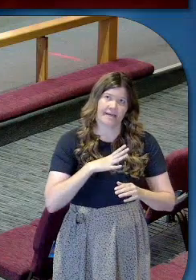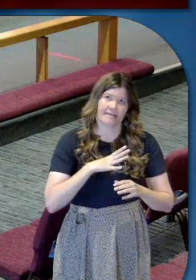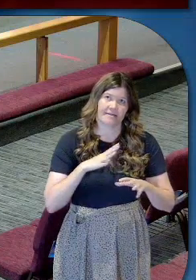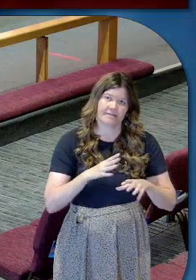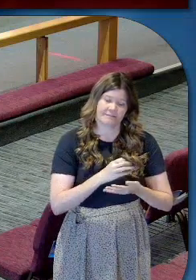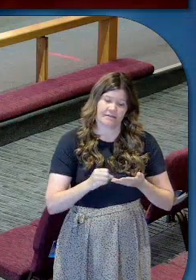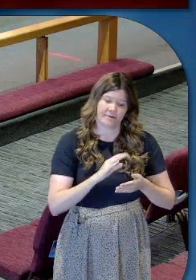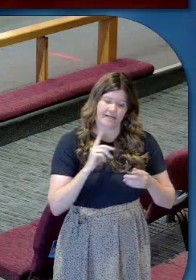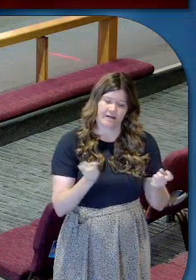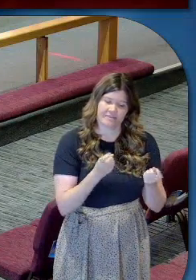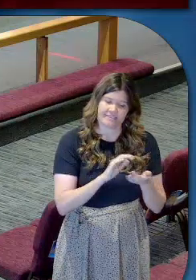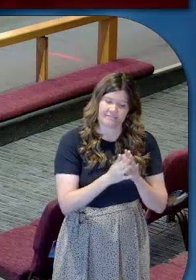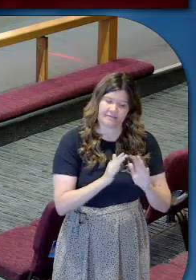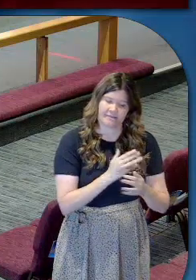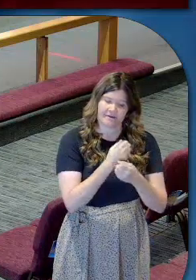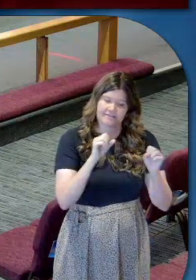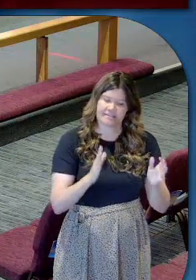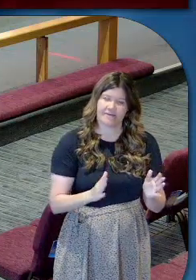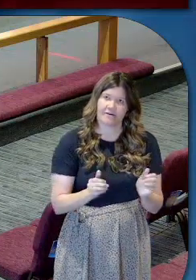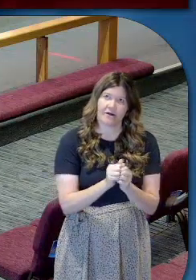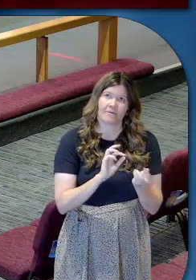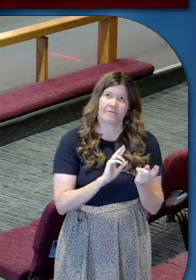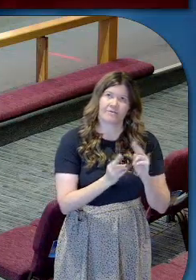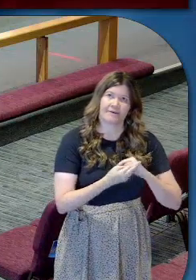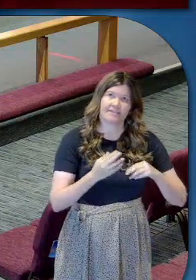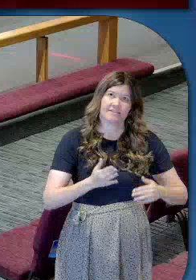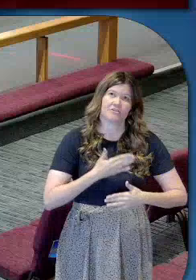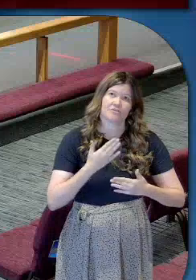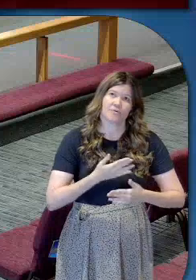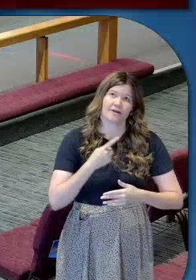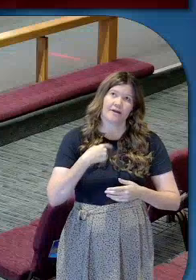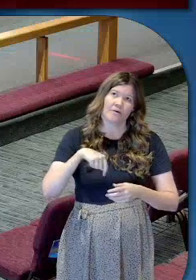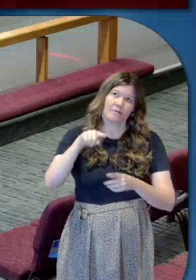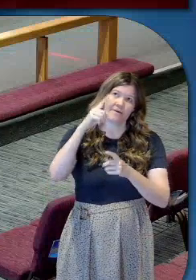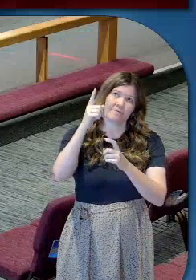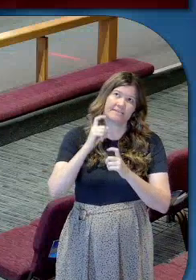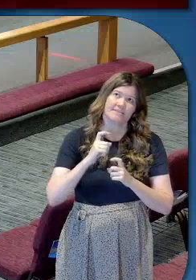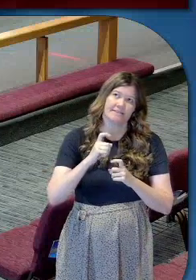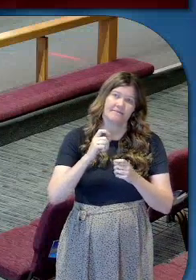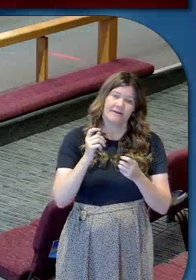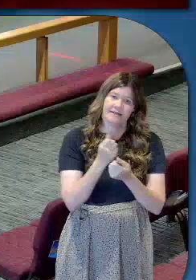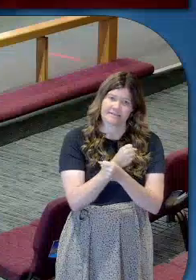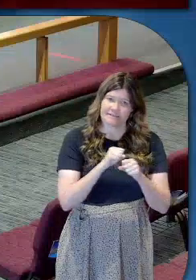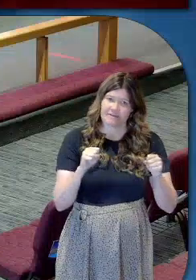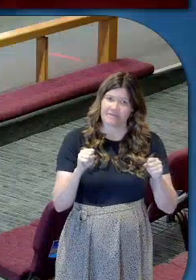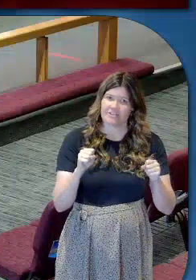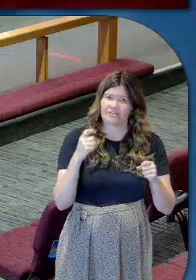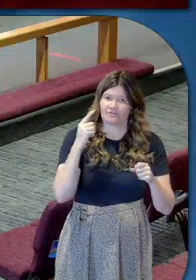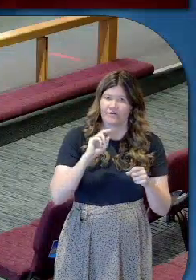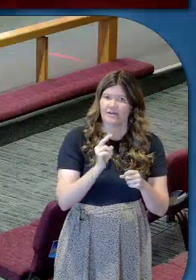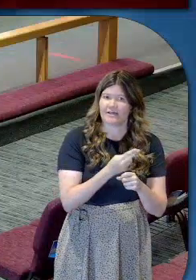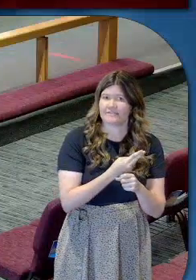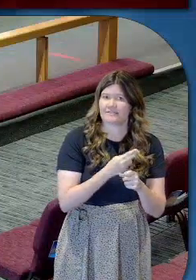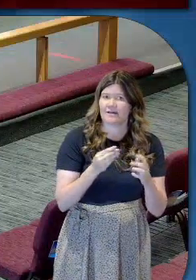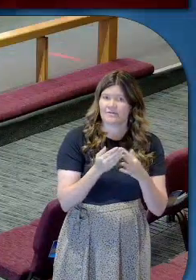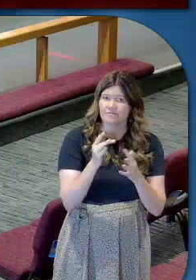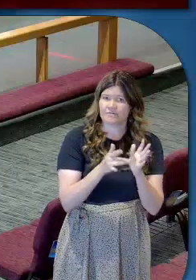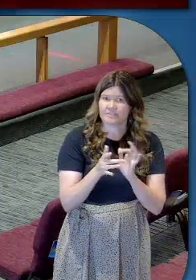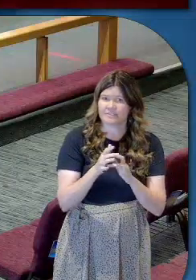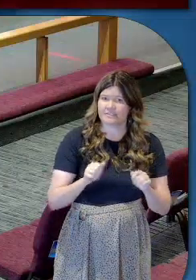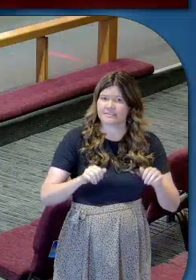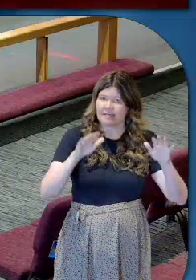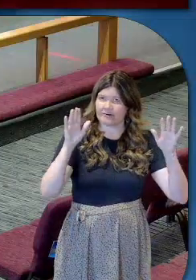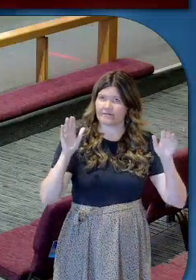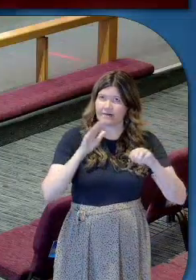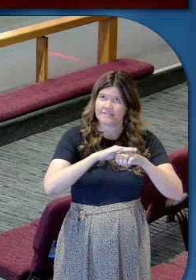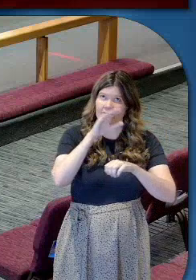Savior. With repentant joy, we receive the salvation accomplished for us by his all-availing sacrifice of body and blood